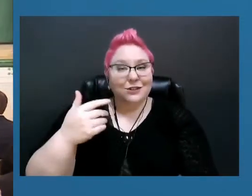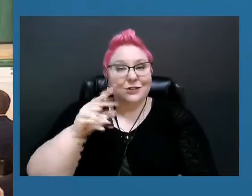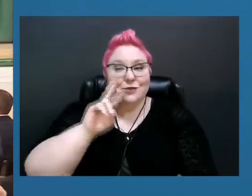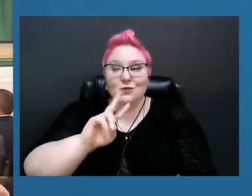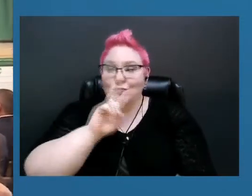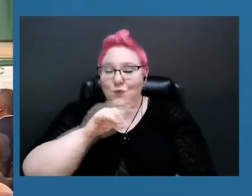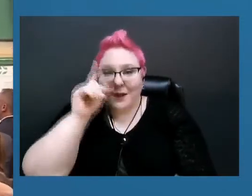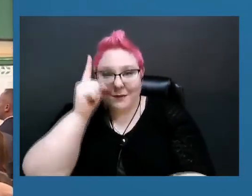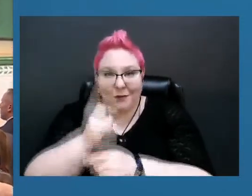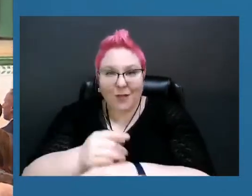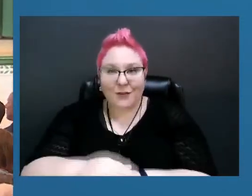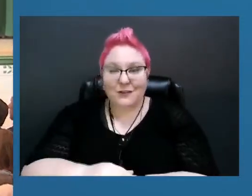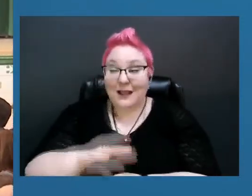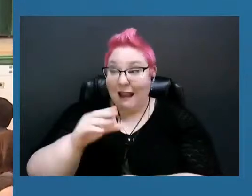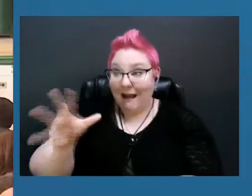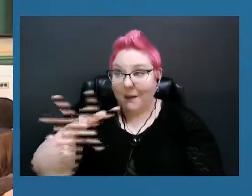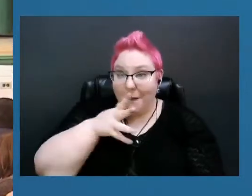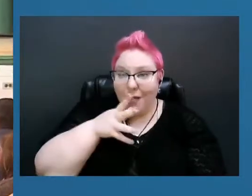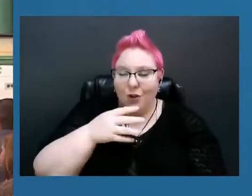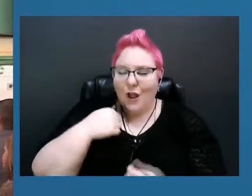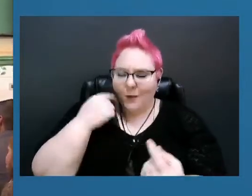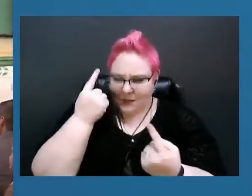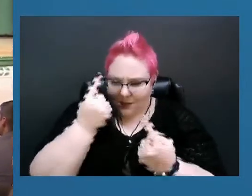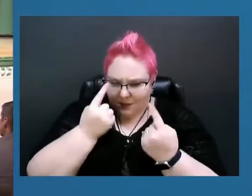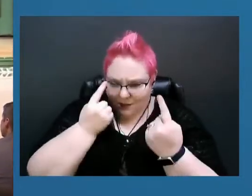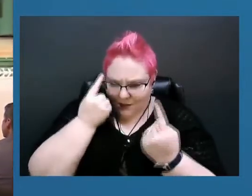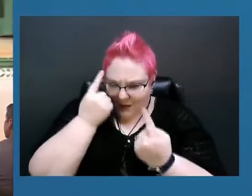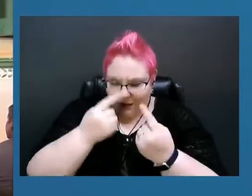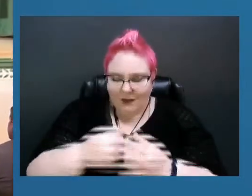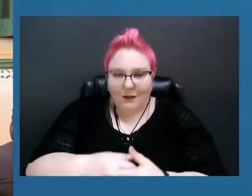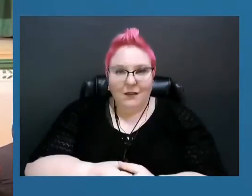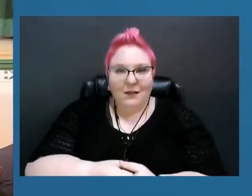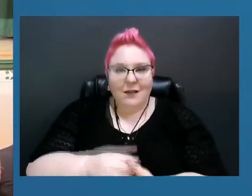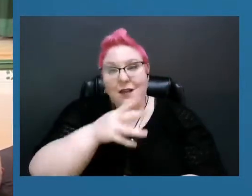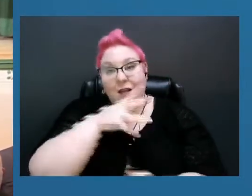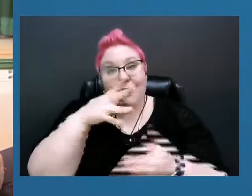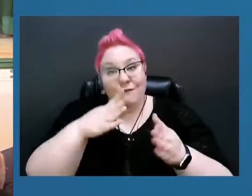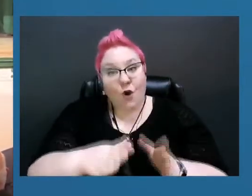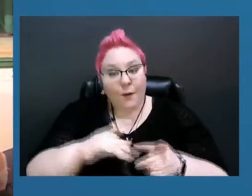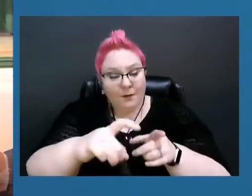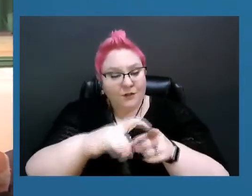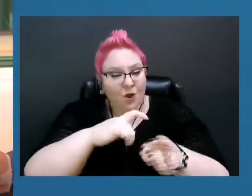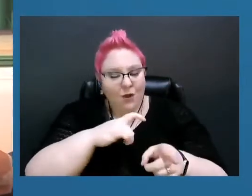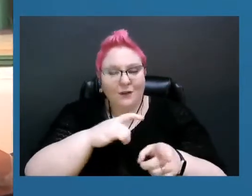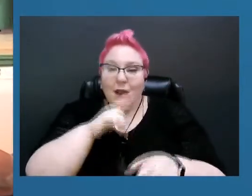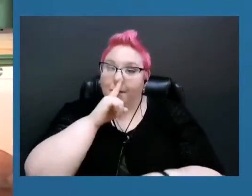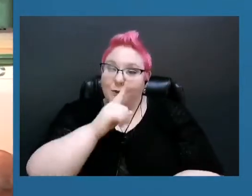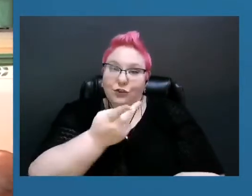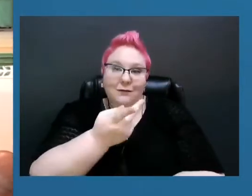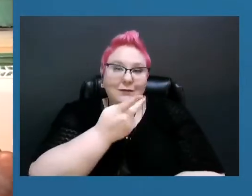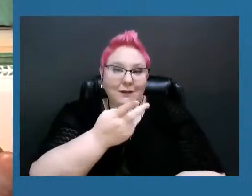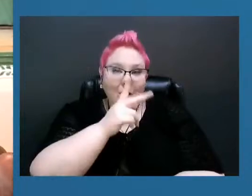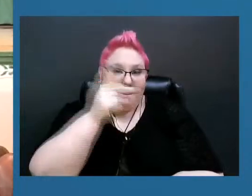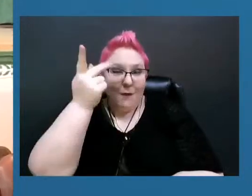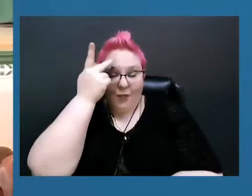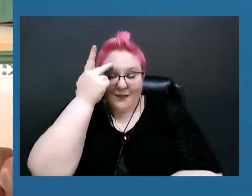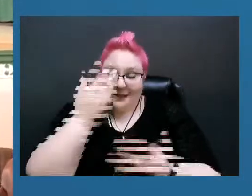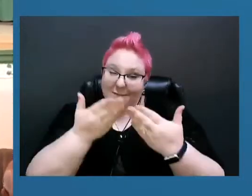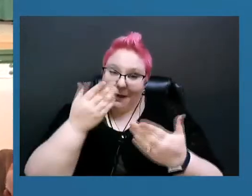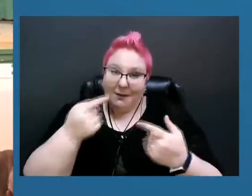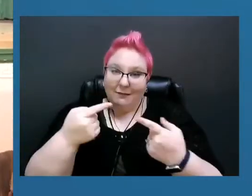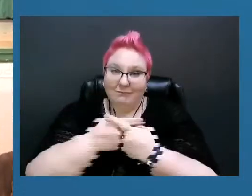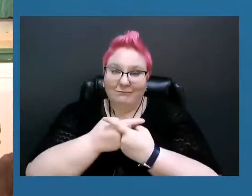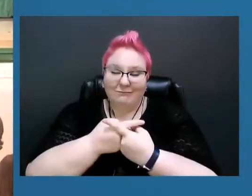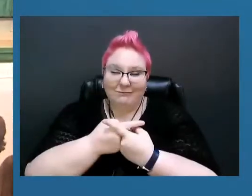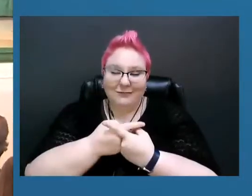I got a call from the farmer. I'm sure our politics are probably not in alignment. Rather certain of that.